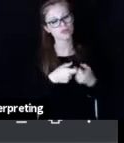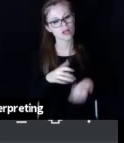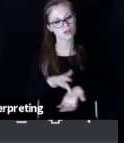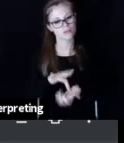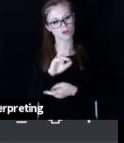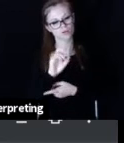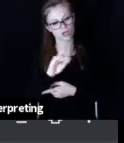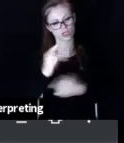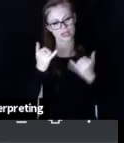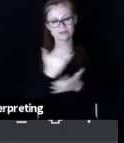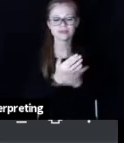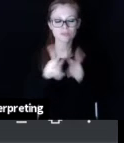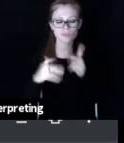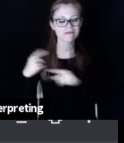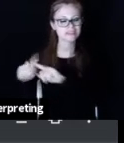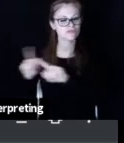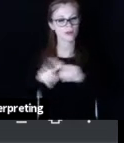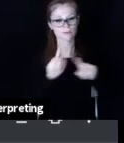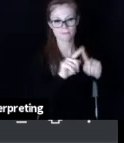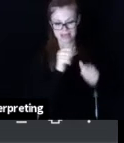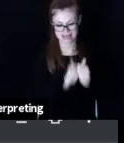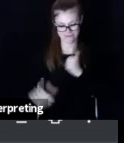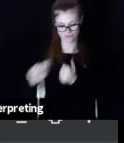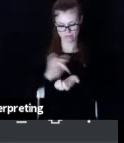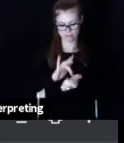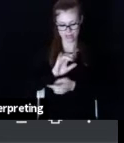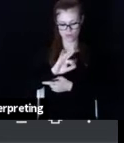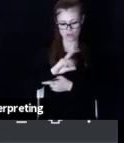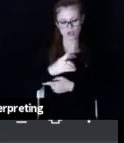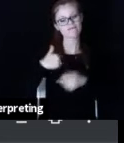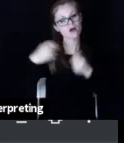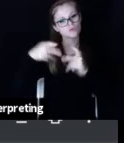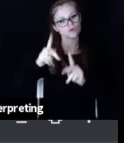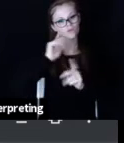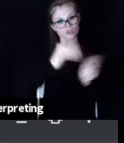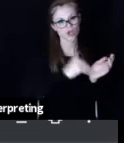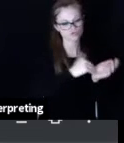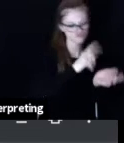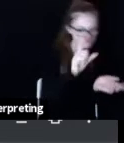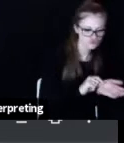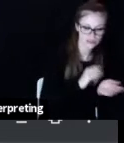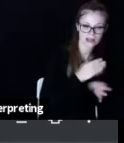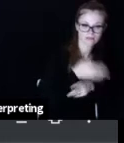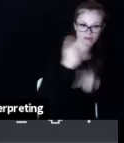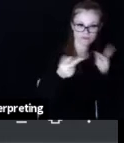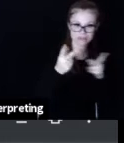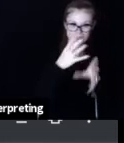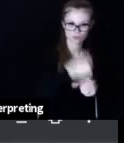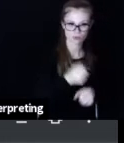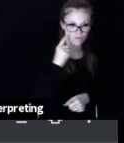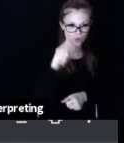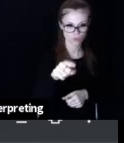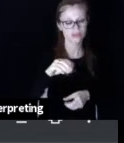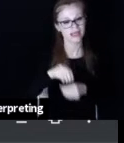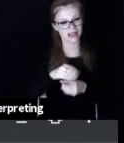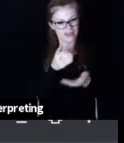Some people have others, but every medical record has the opportunity for your doctor to print out an after visit summary for you. And in that, there's a